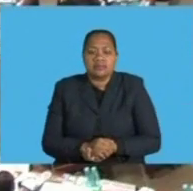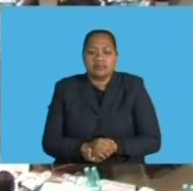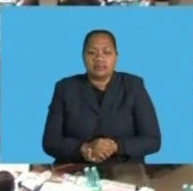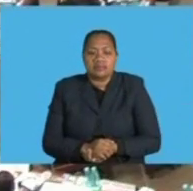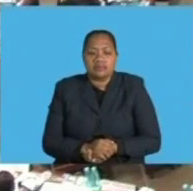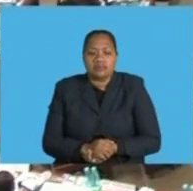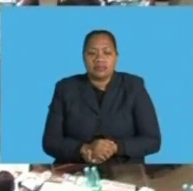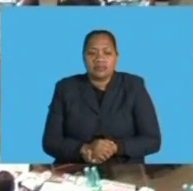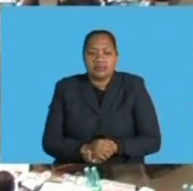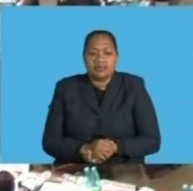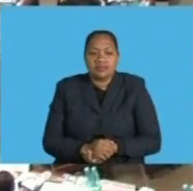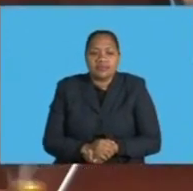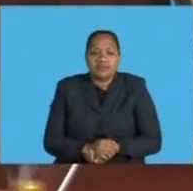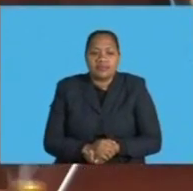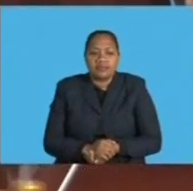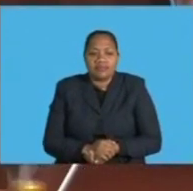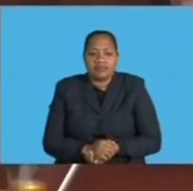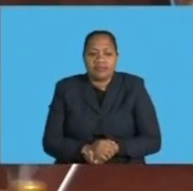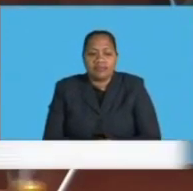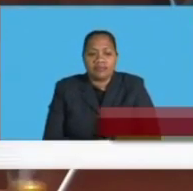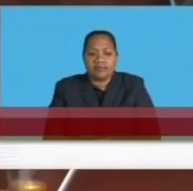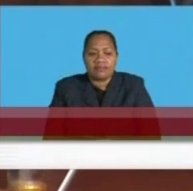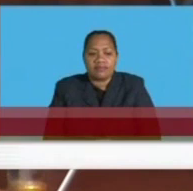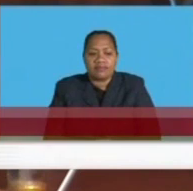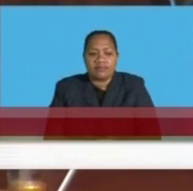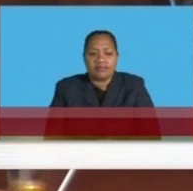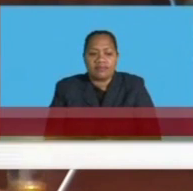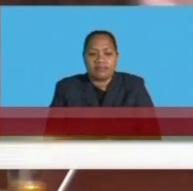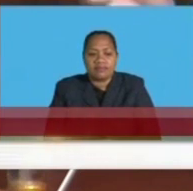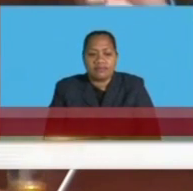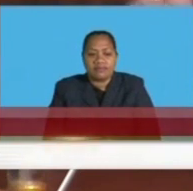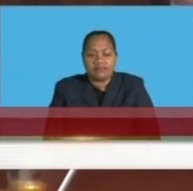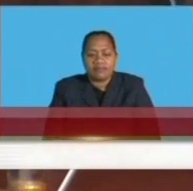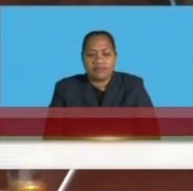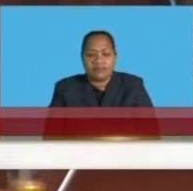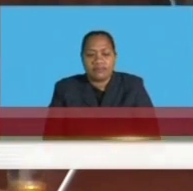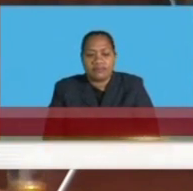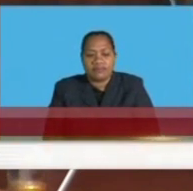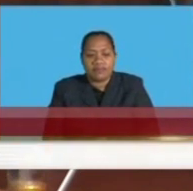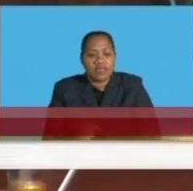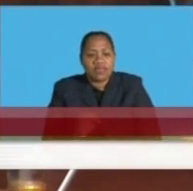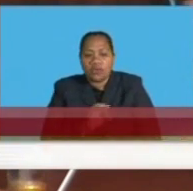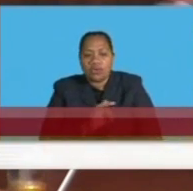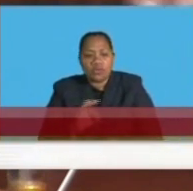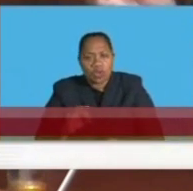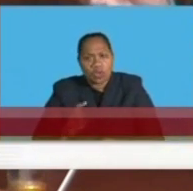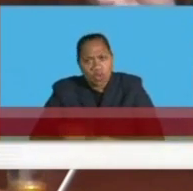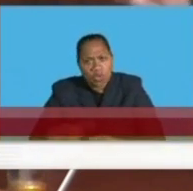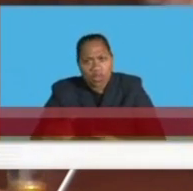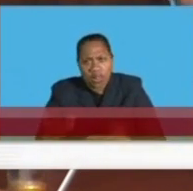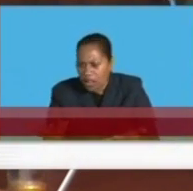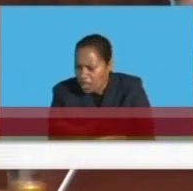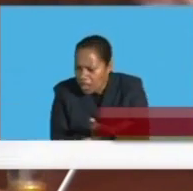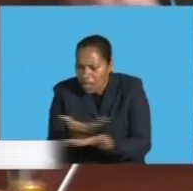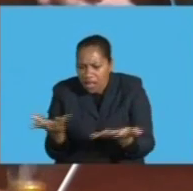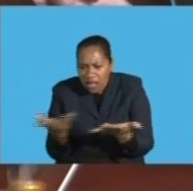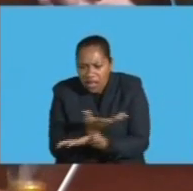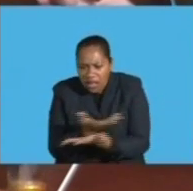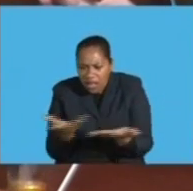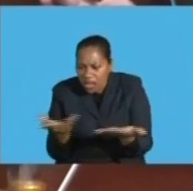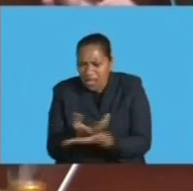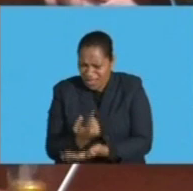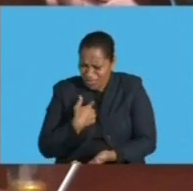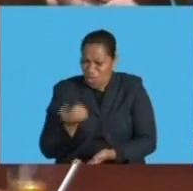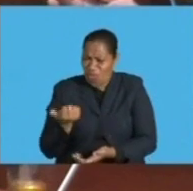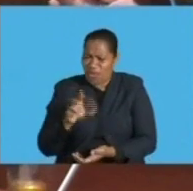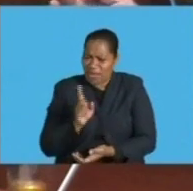Take a seat. Don't carry on a conversation between you two. I warned you about that in the